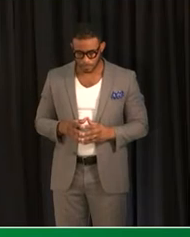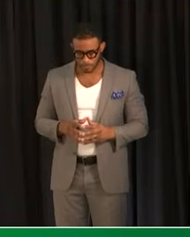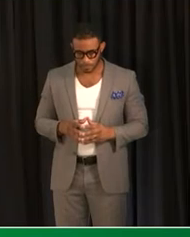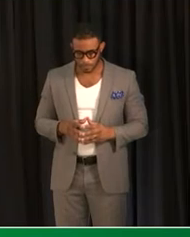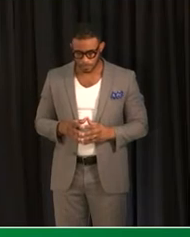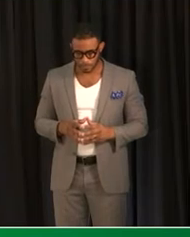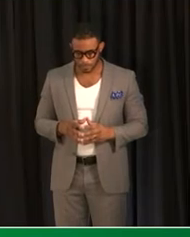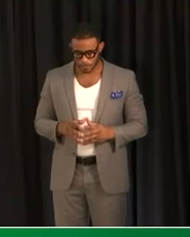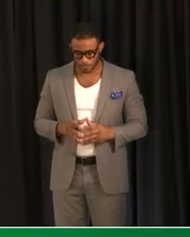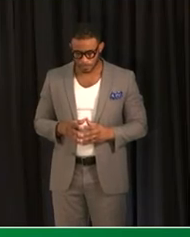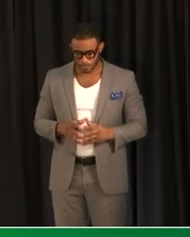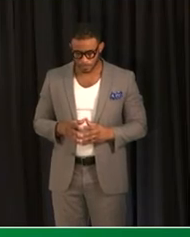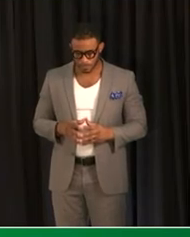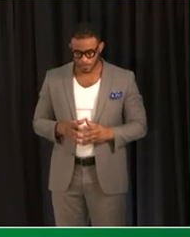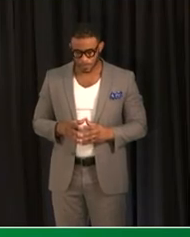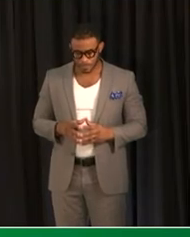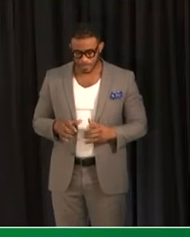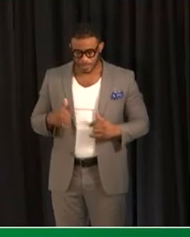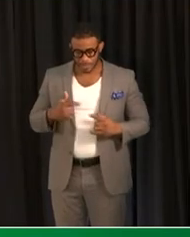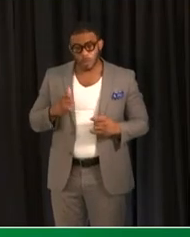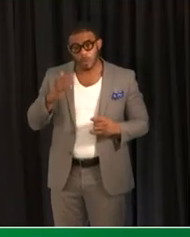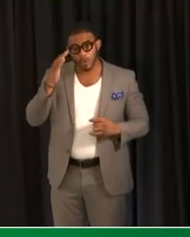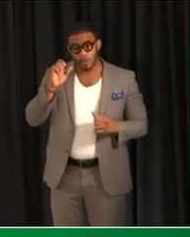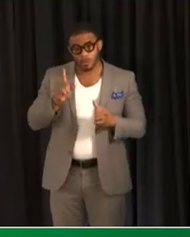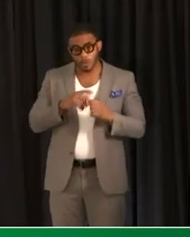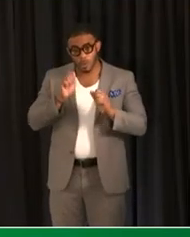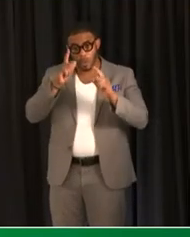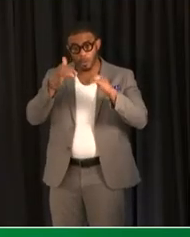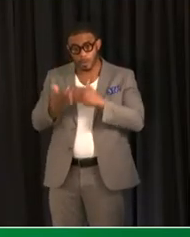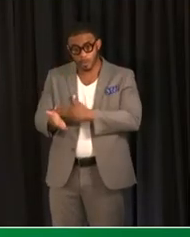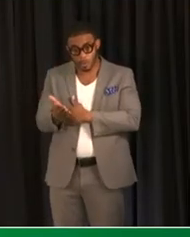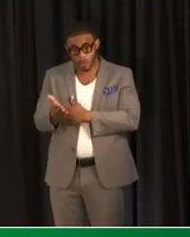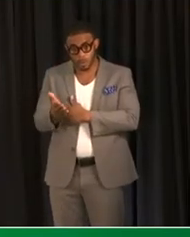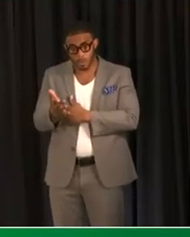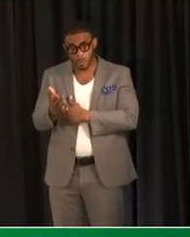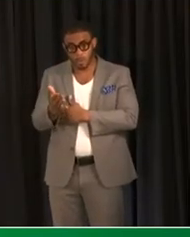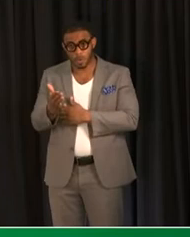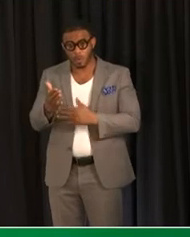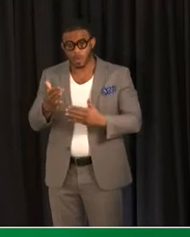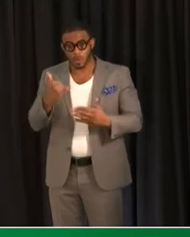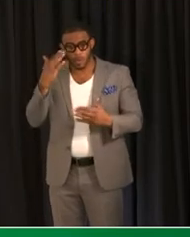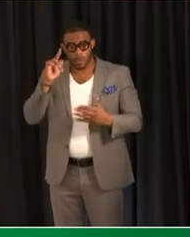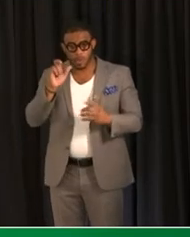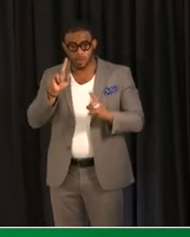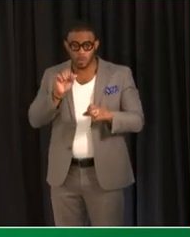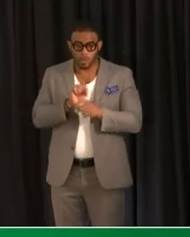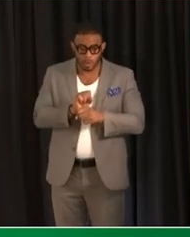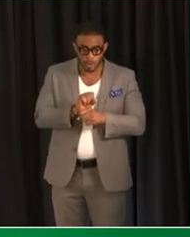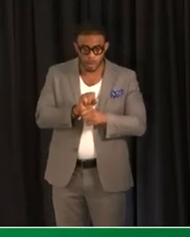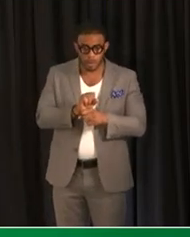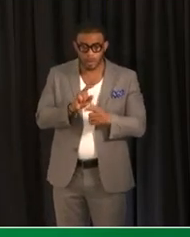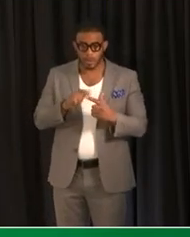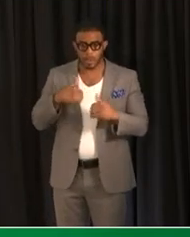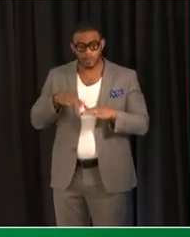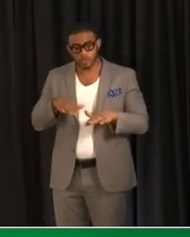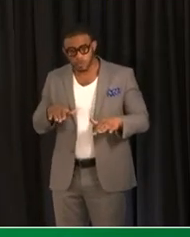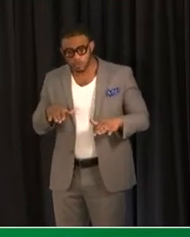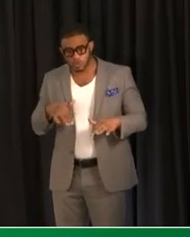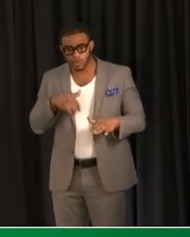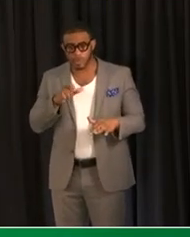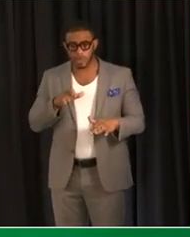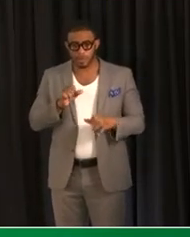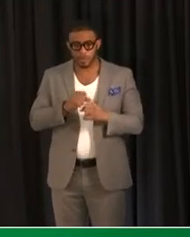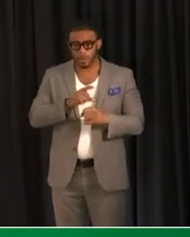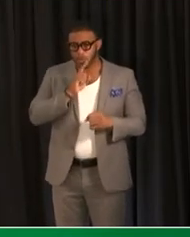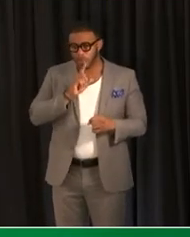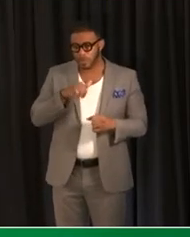dejarlos cuidando. Since we first wake up in the morning, we know we have to go to work. We have children. We